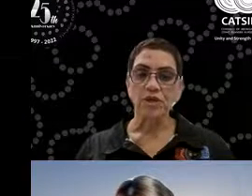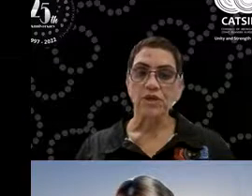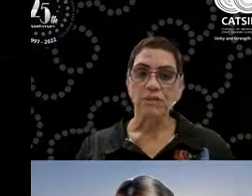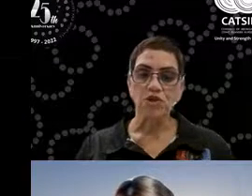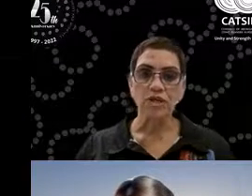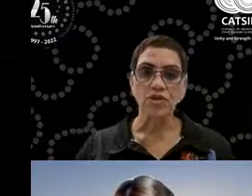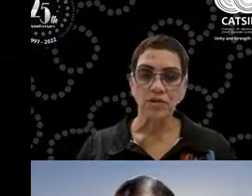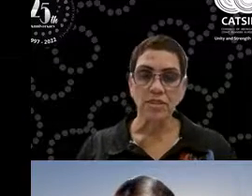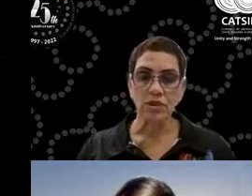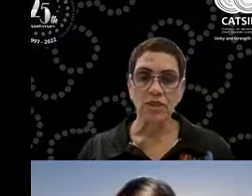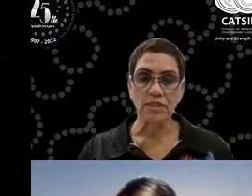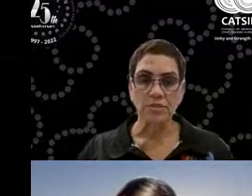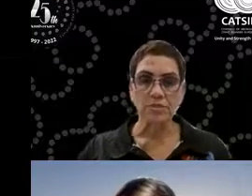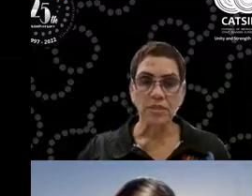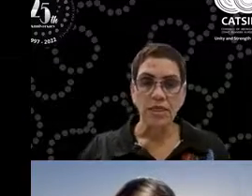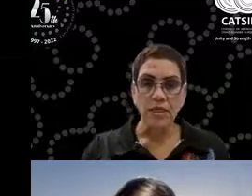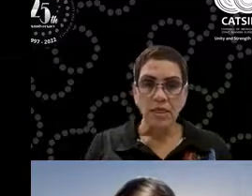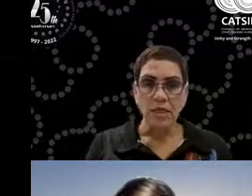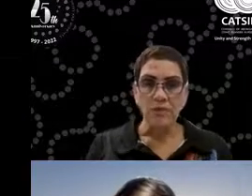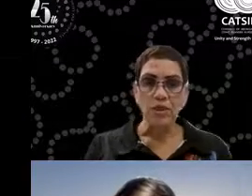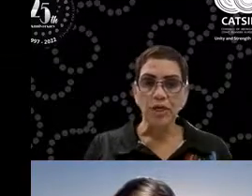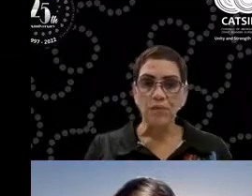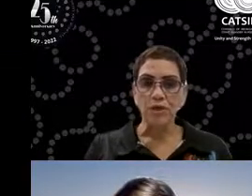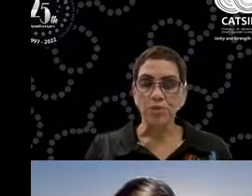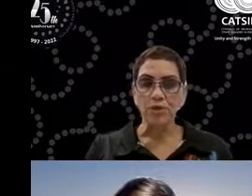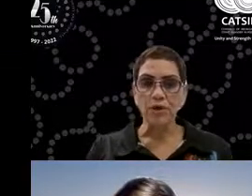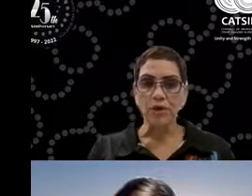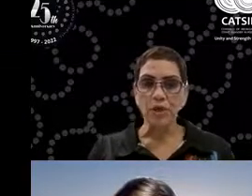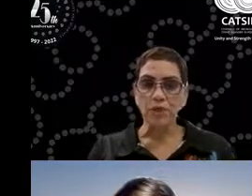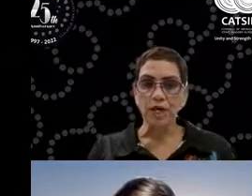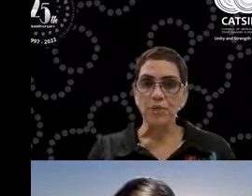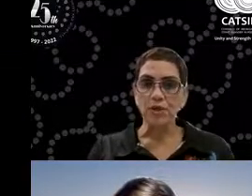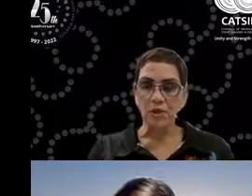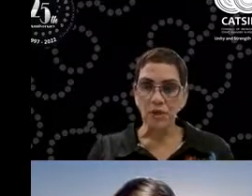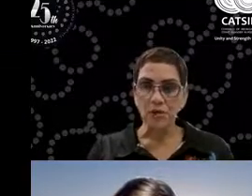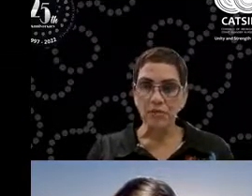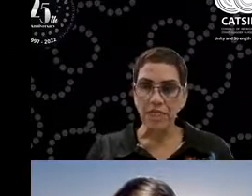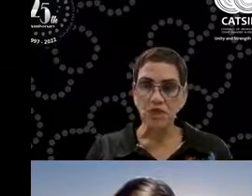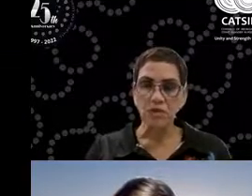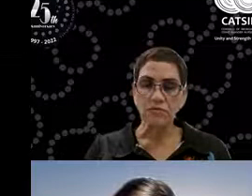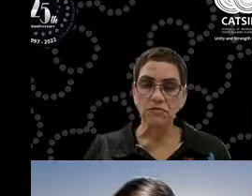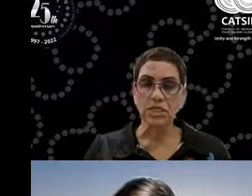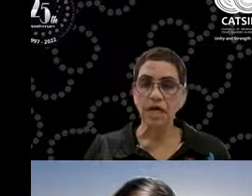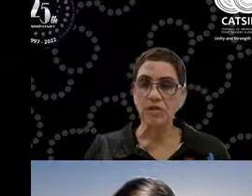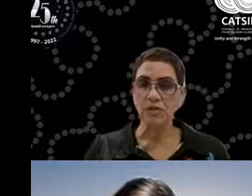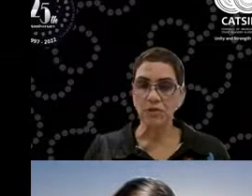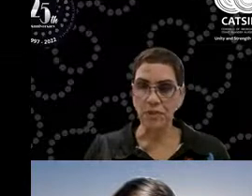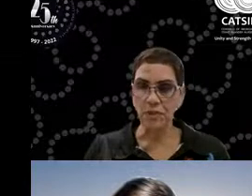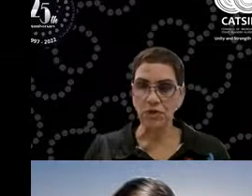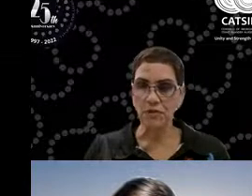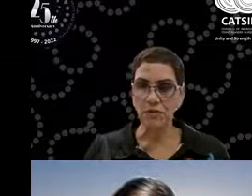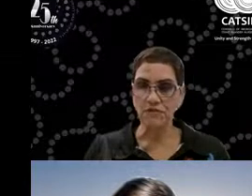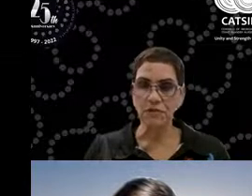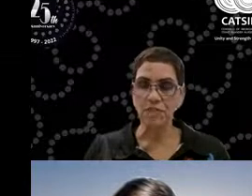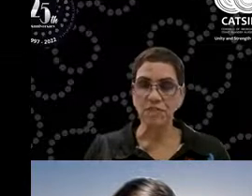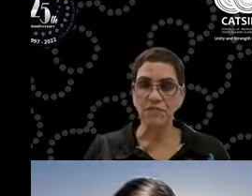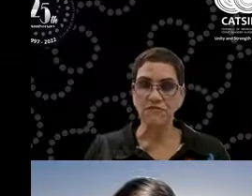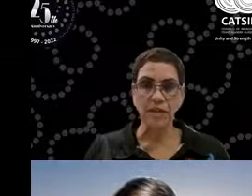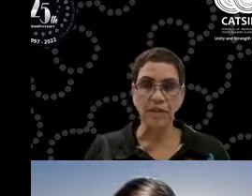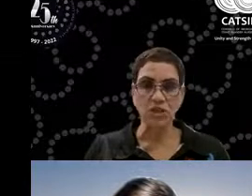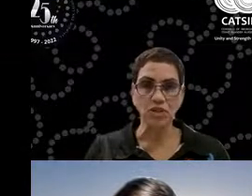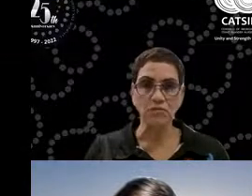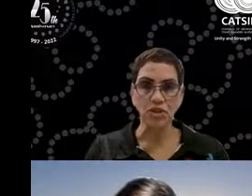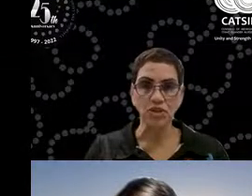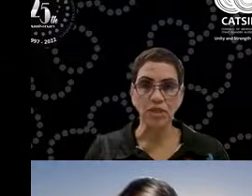So the program structure is quite simple. When you come into the program, you come into the welcome section. It has 3 modules. The first